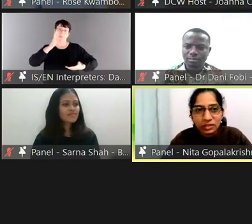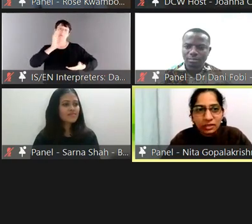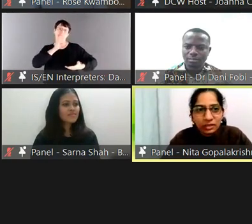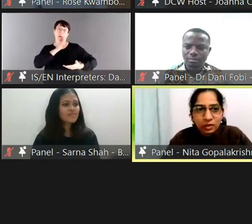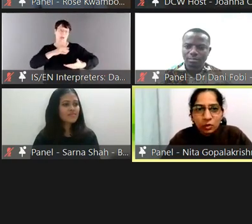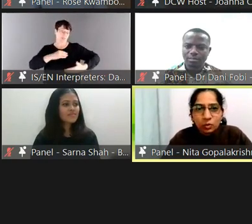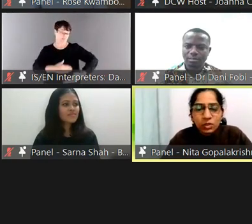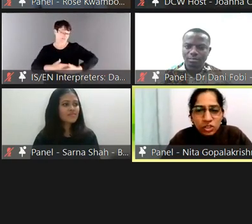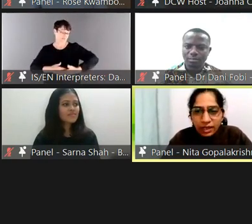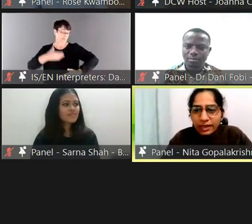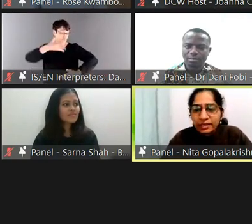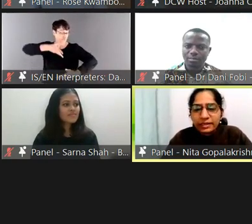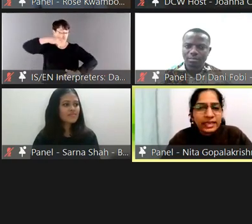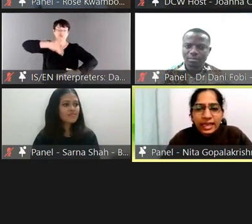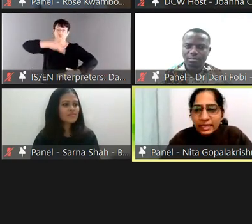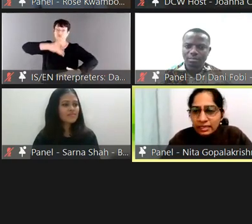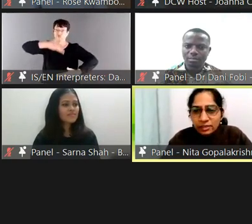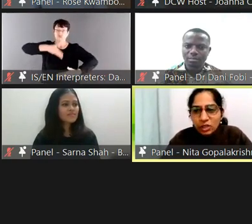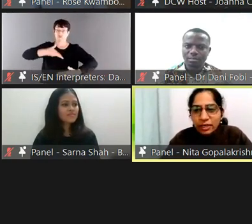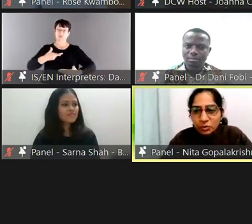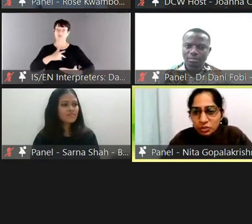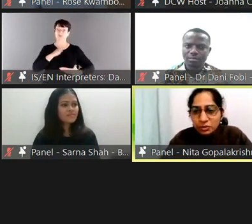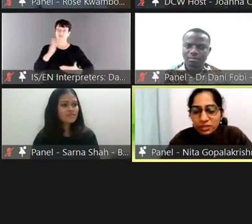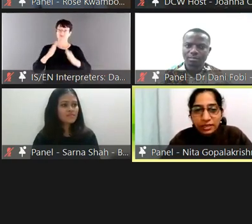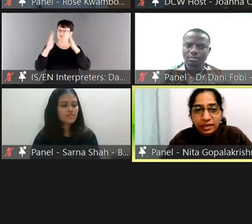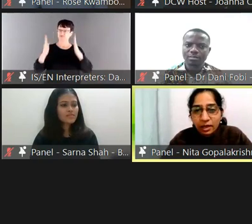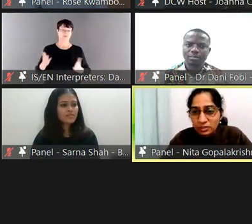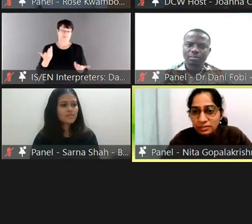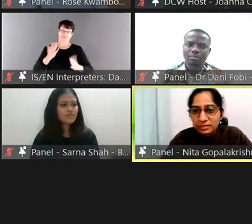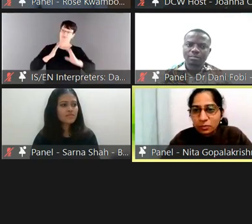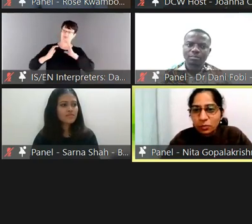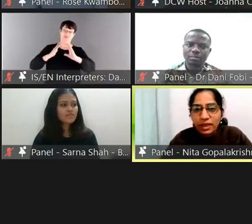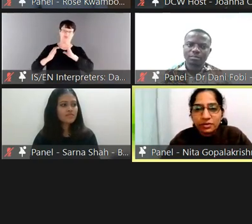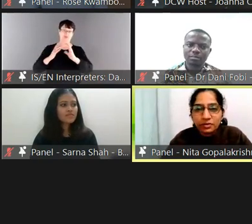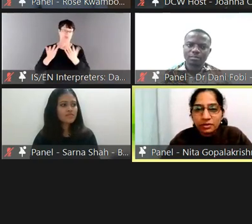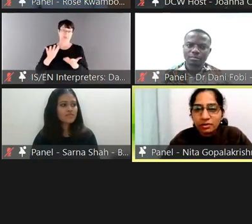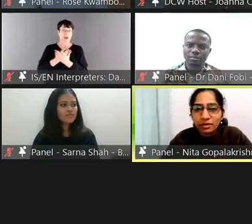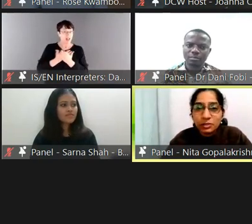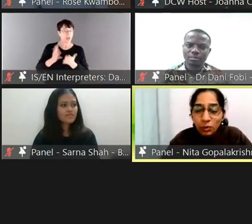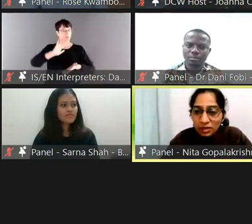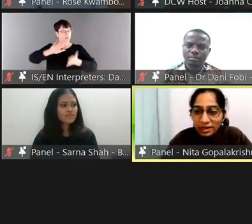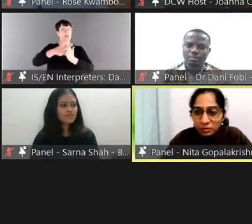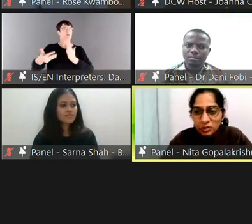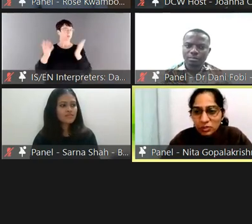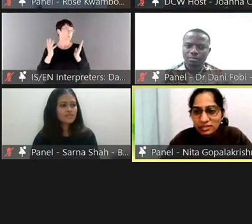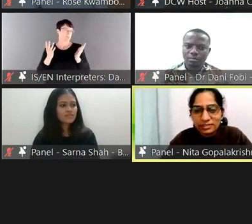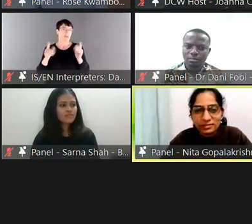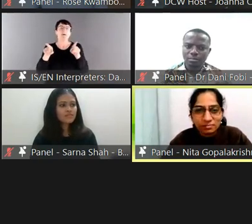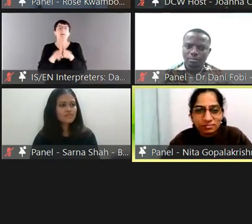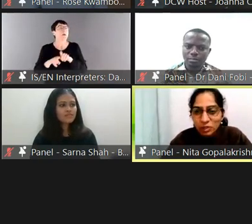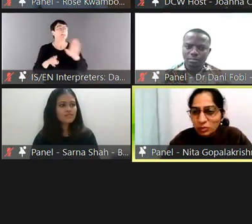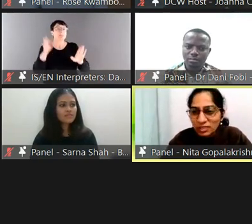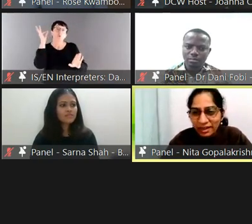language, which I, like any other child would do in their houses, where a spoken language